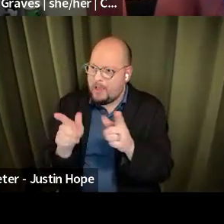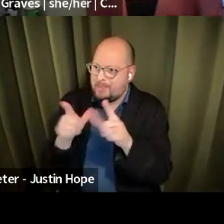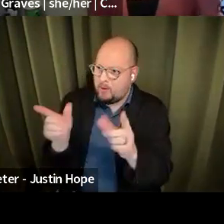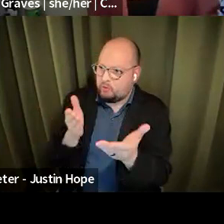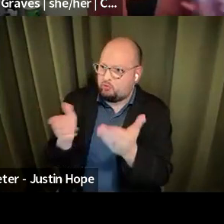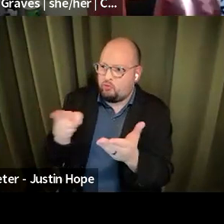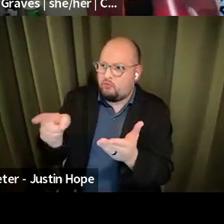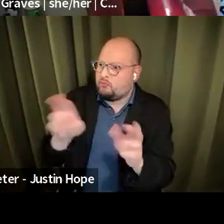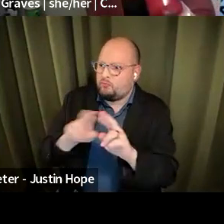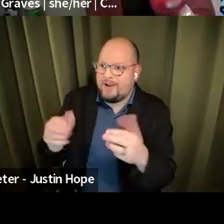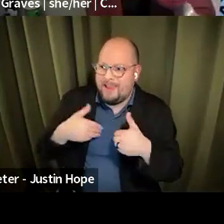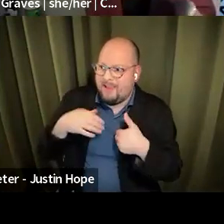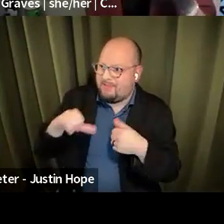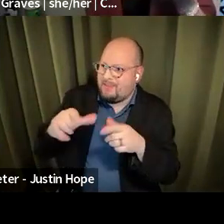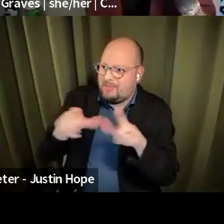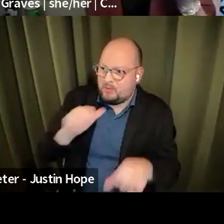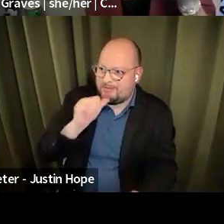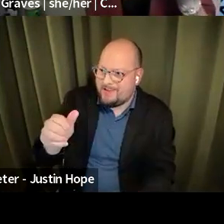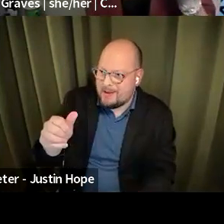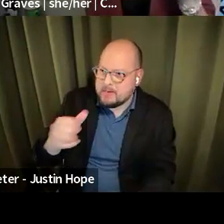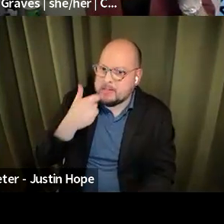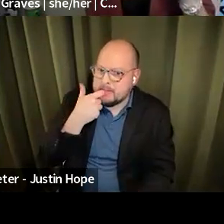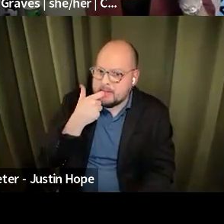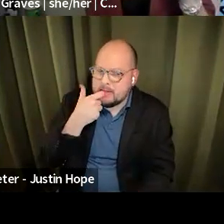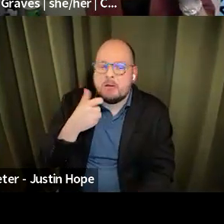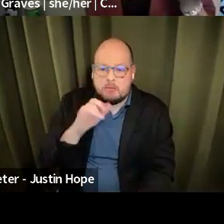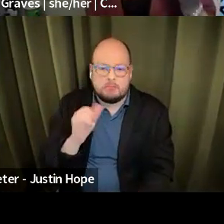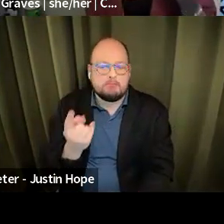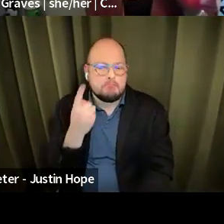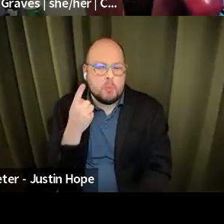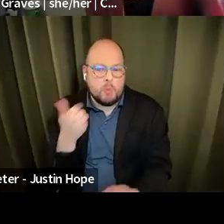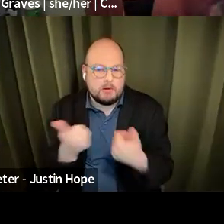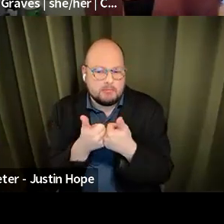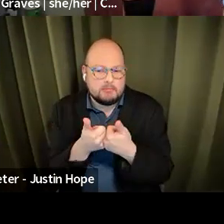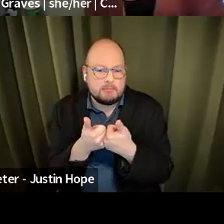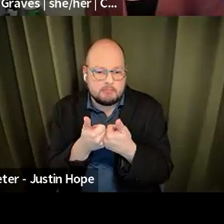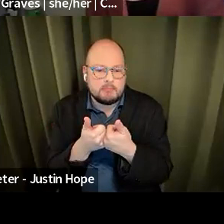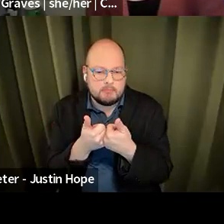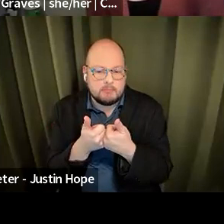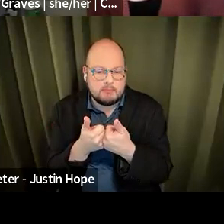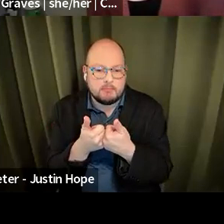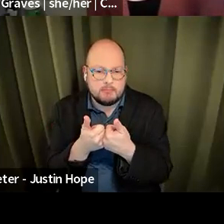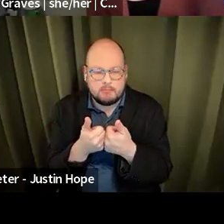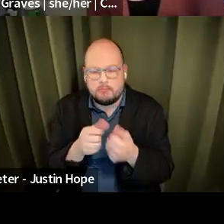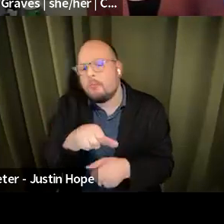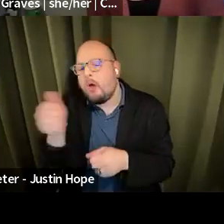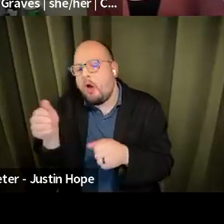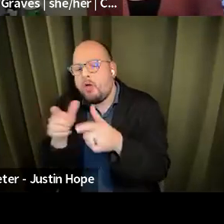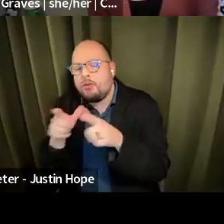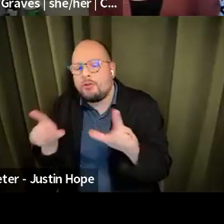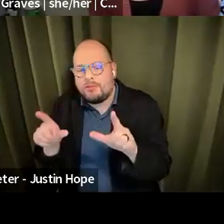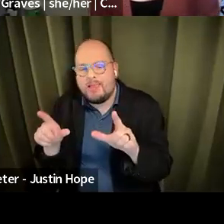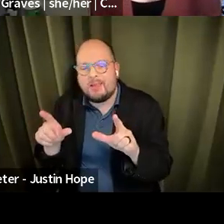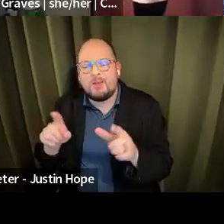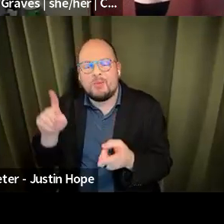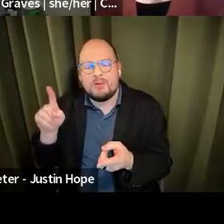resource I need. It's not there. So that was one challenge, and that happens with other languages that aren't so commonly